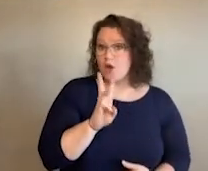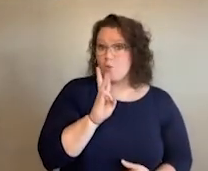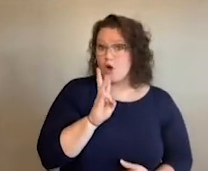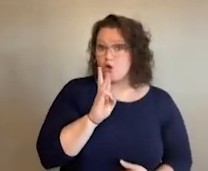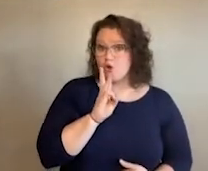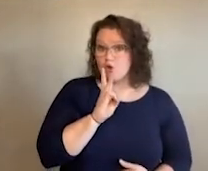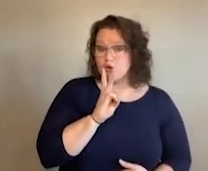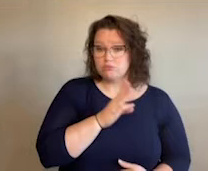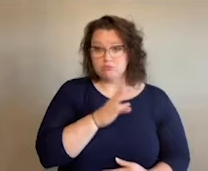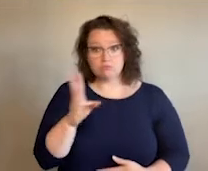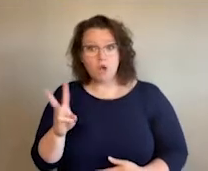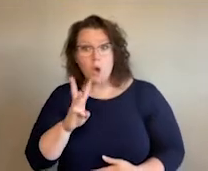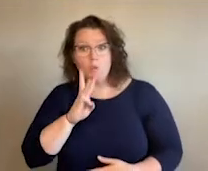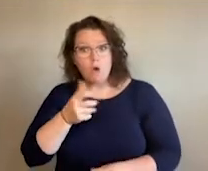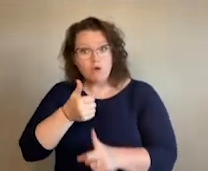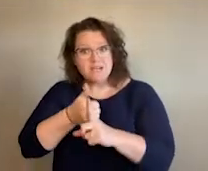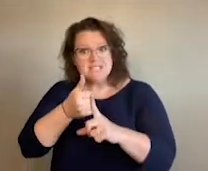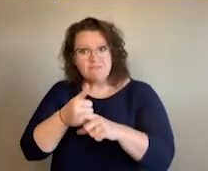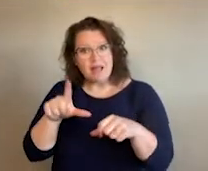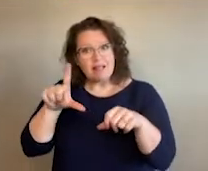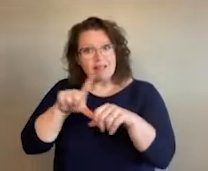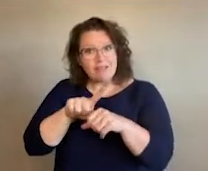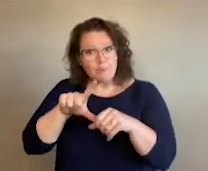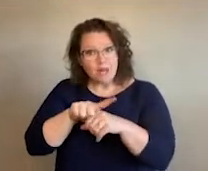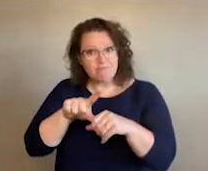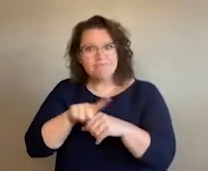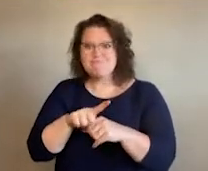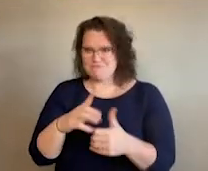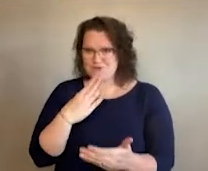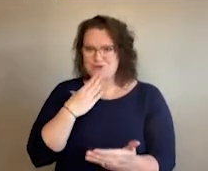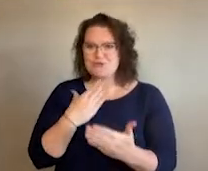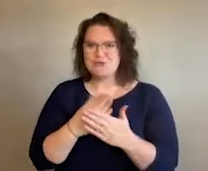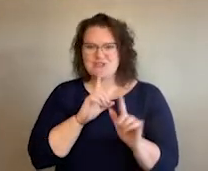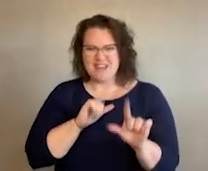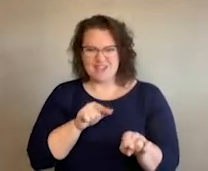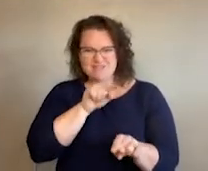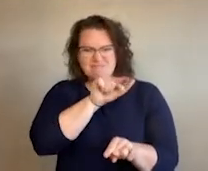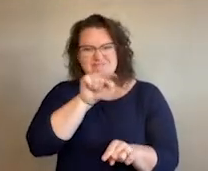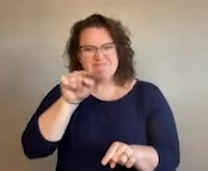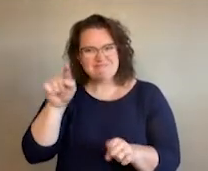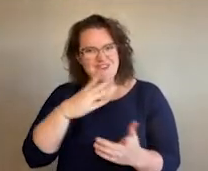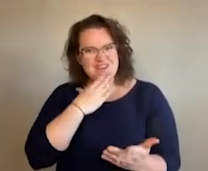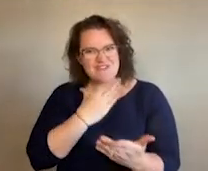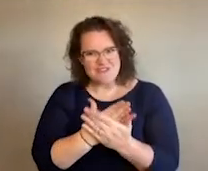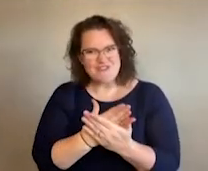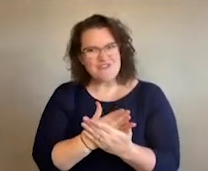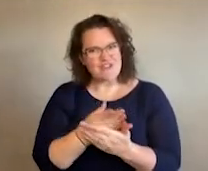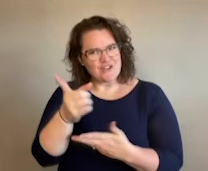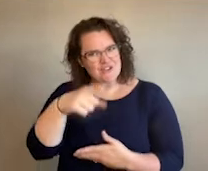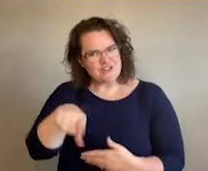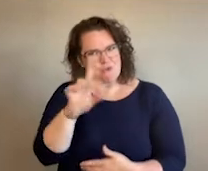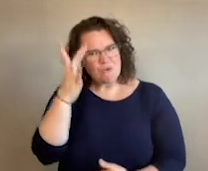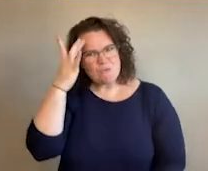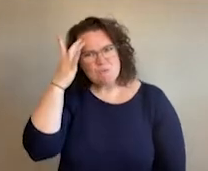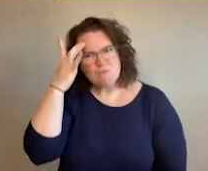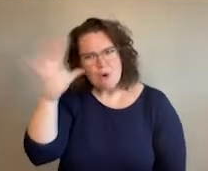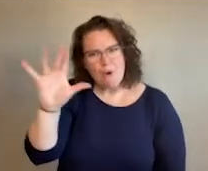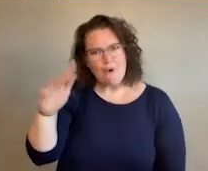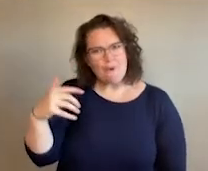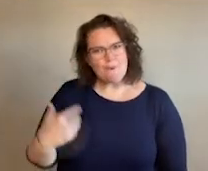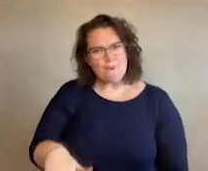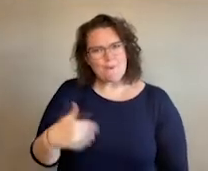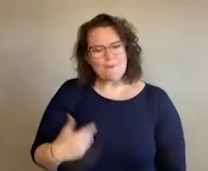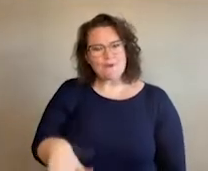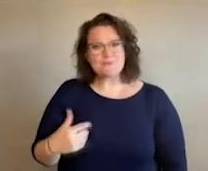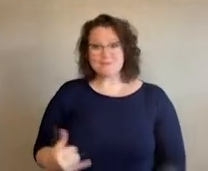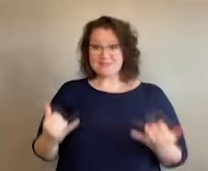a liquid. Good answer. Oh, I love those answers. You are very smart.